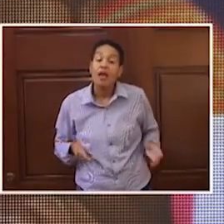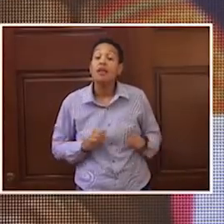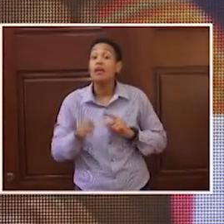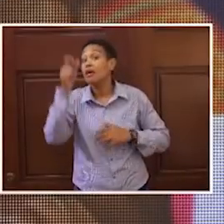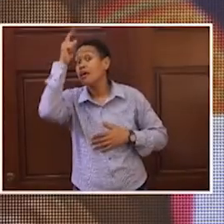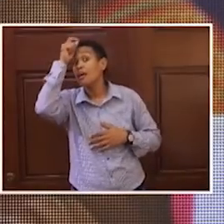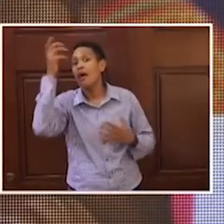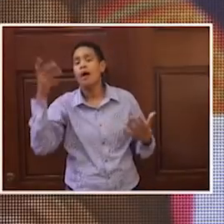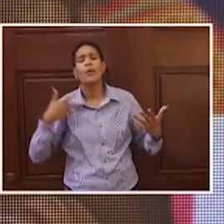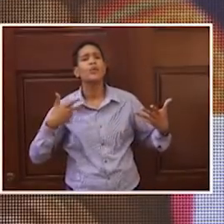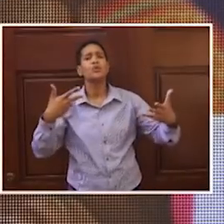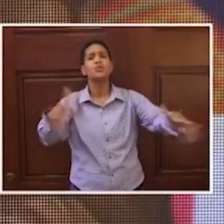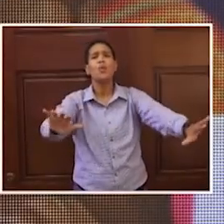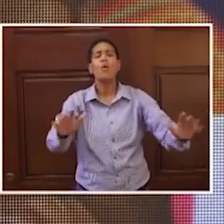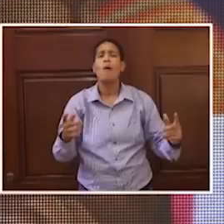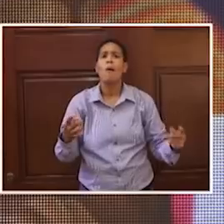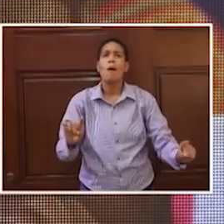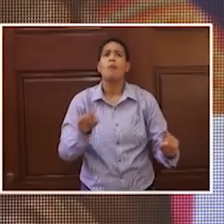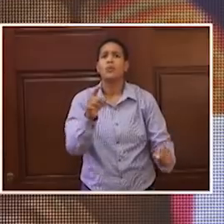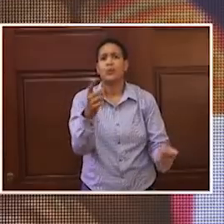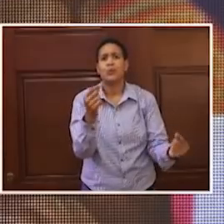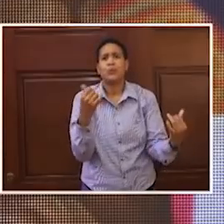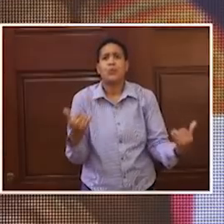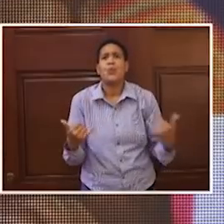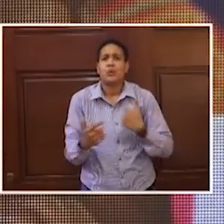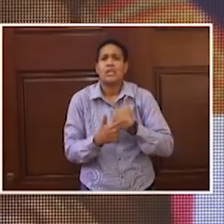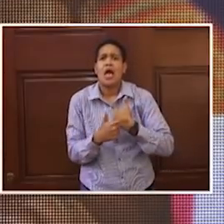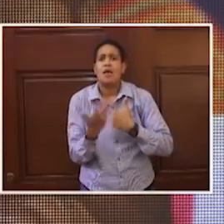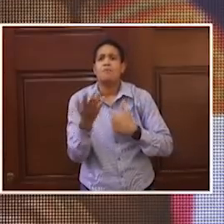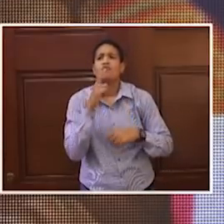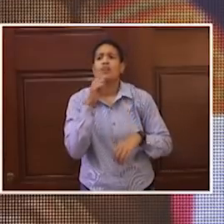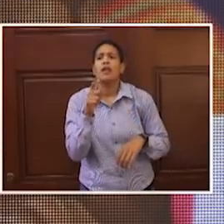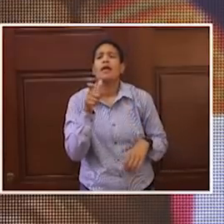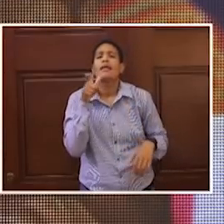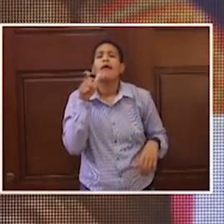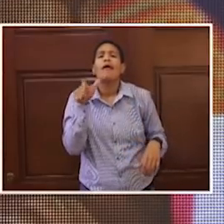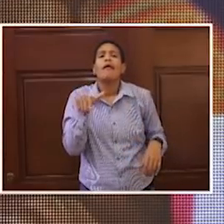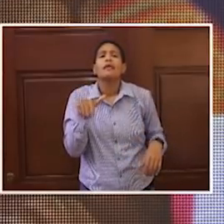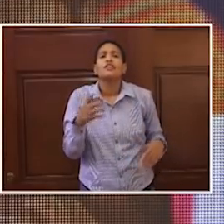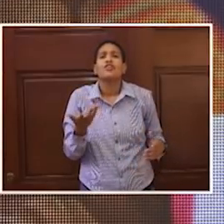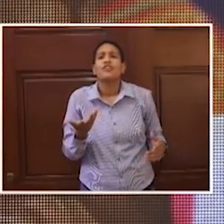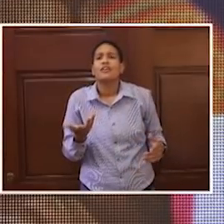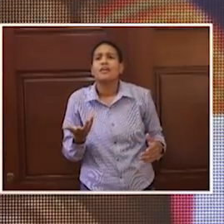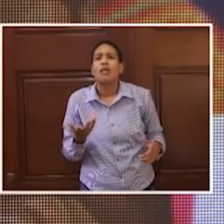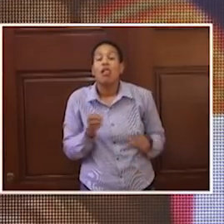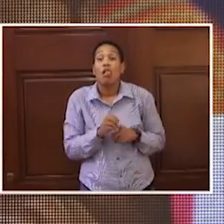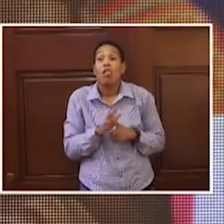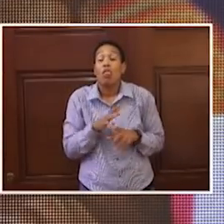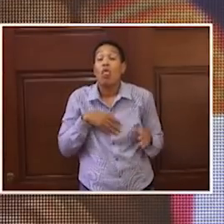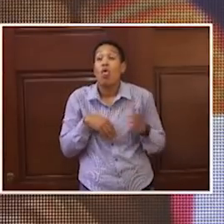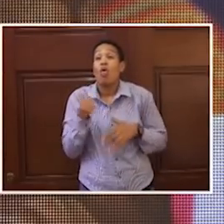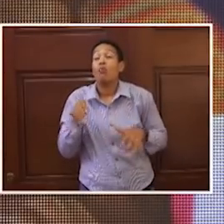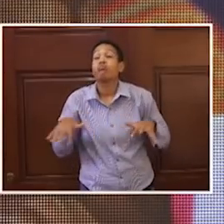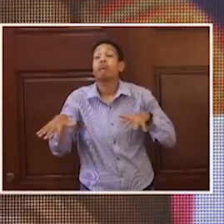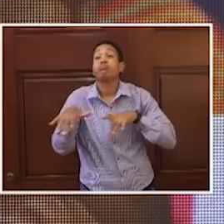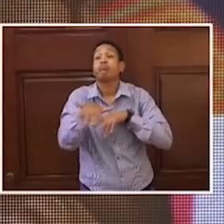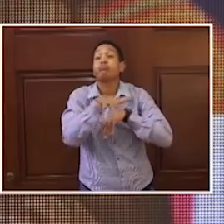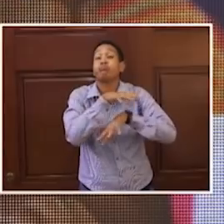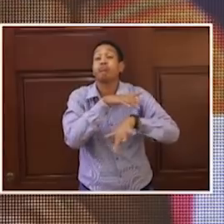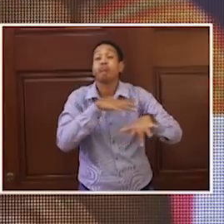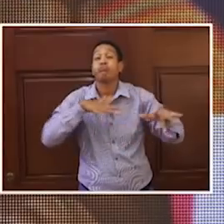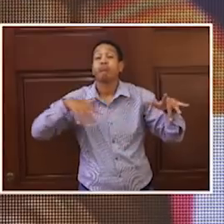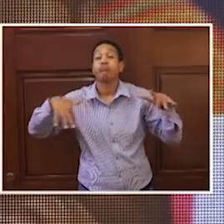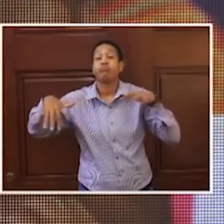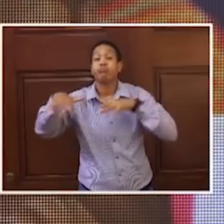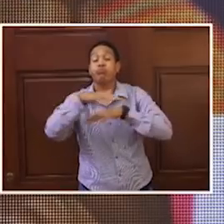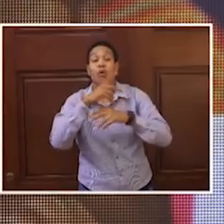What we wouldn't want you to be doing at this time is to be unnecessarily exposing yourself to